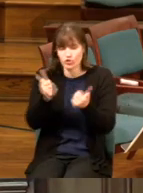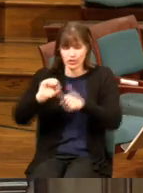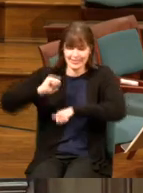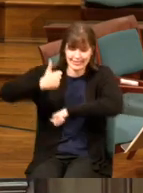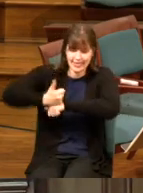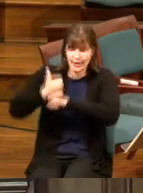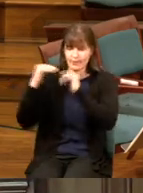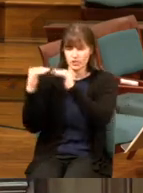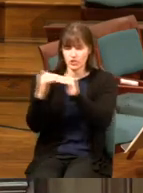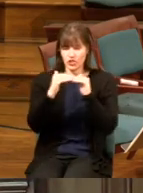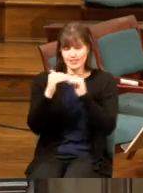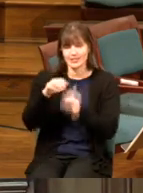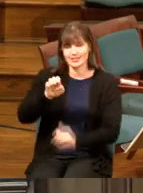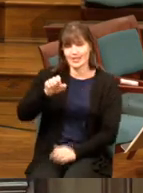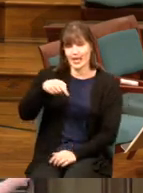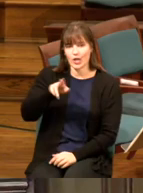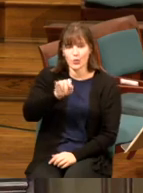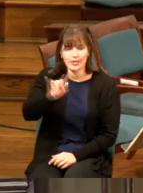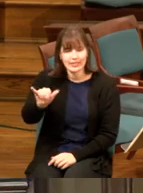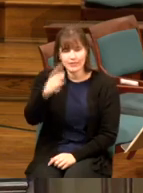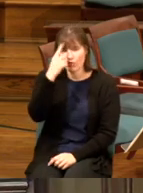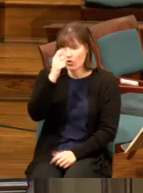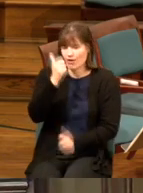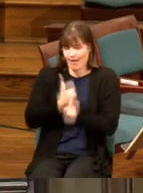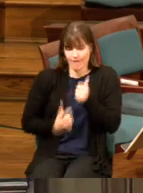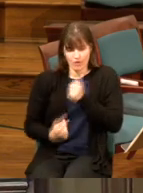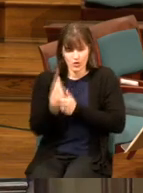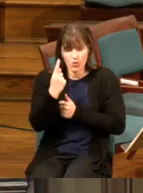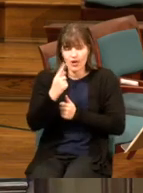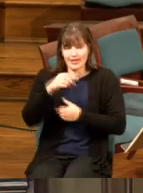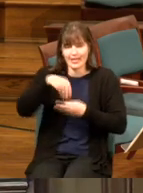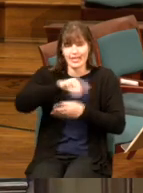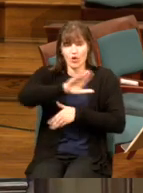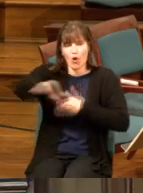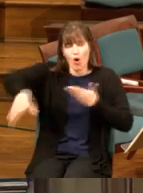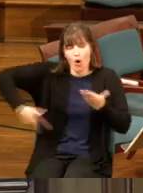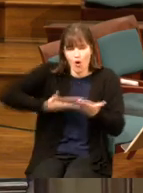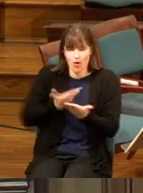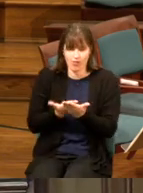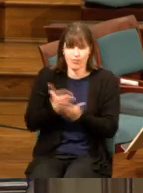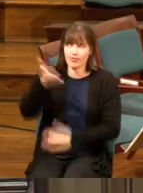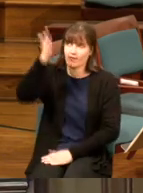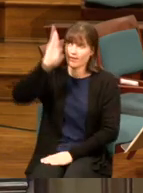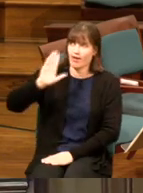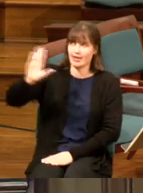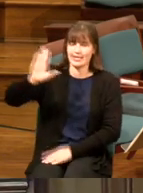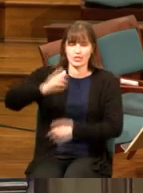for everyone, everywhere, in all of God's creation.